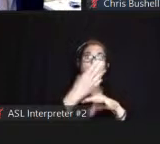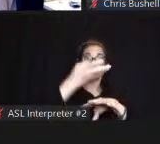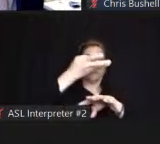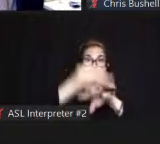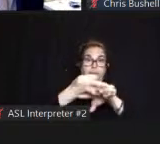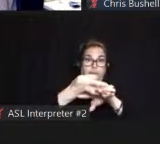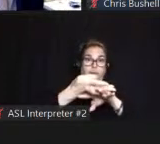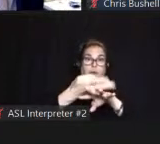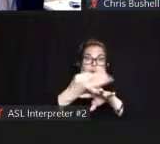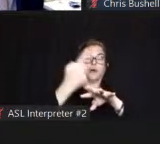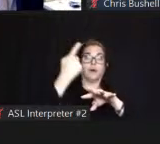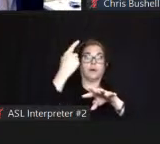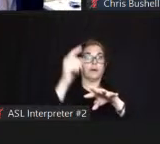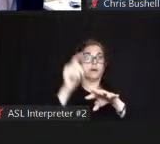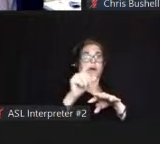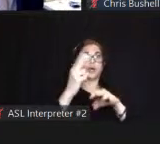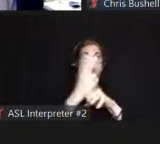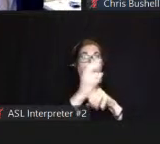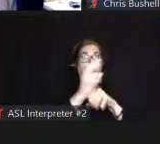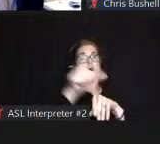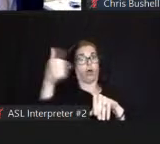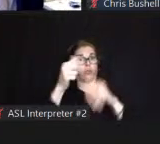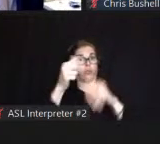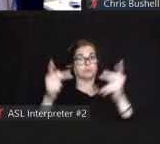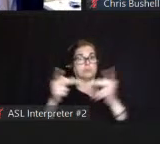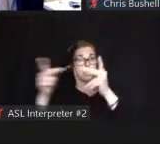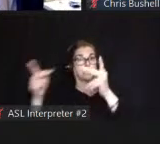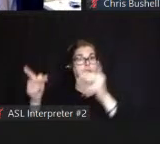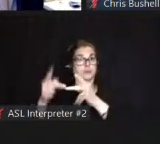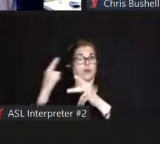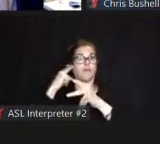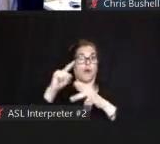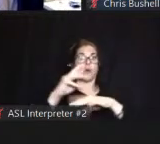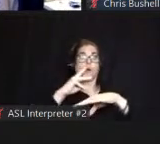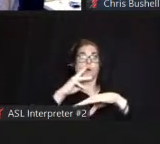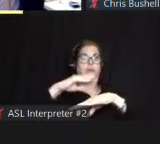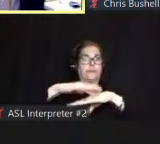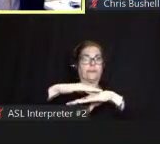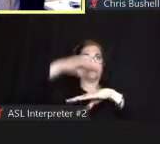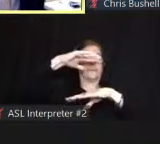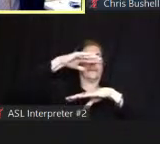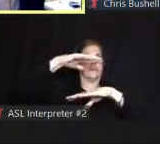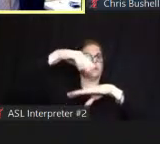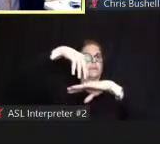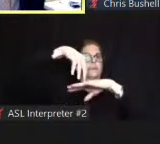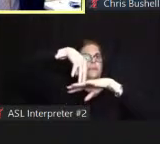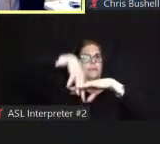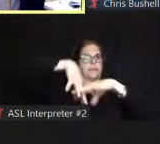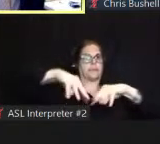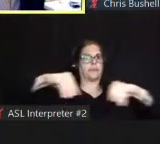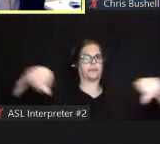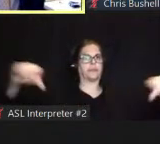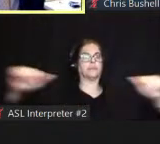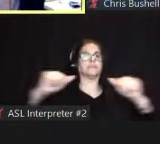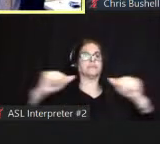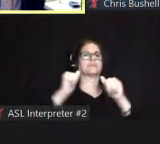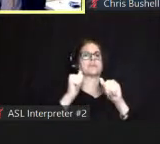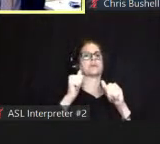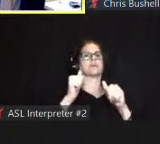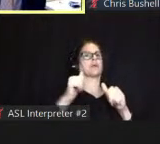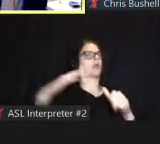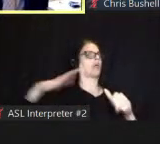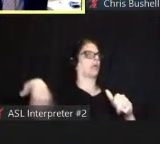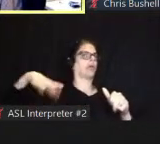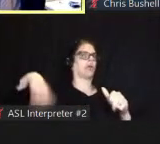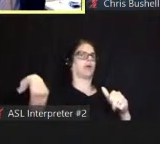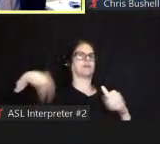that being used in other locations now as well to try to deal with those types of issues? So we haven't actually done any other bridges